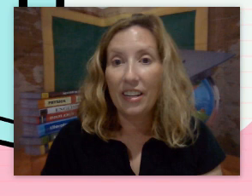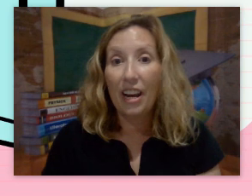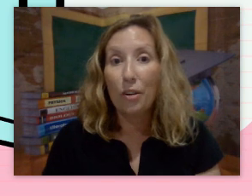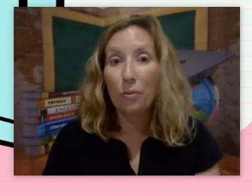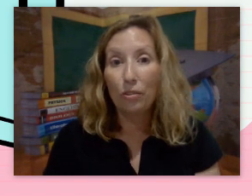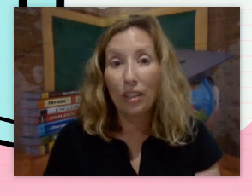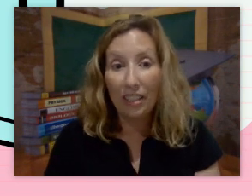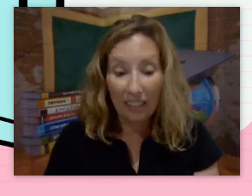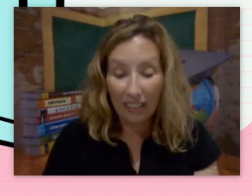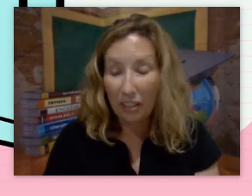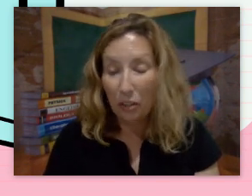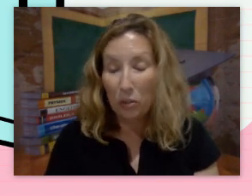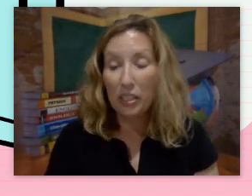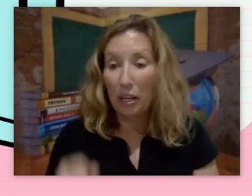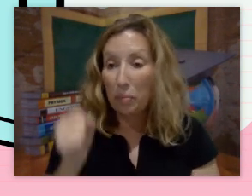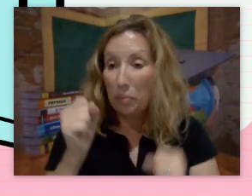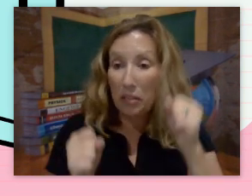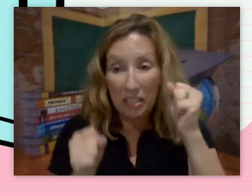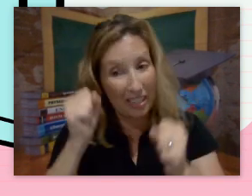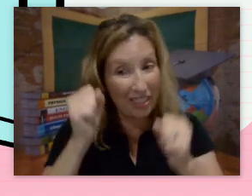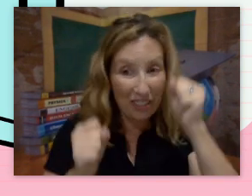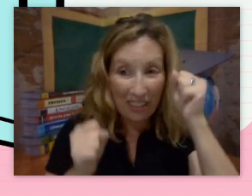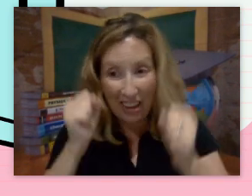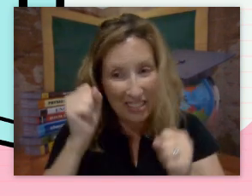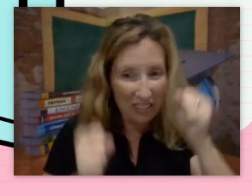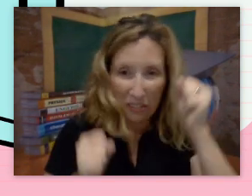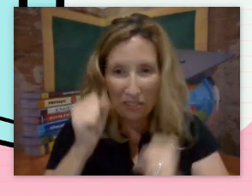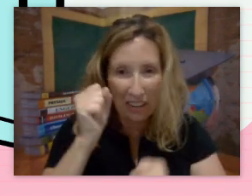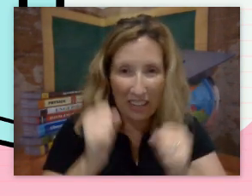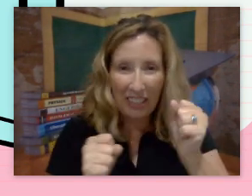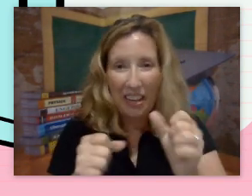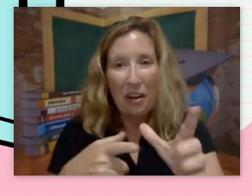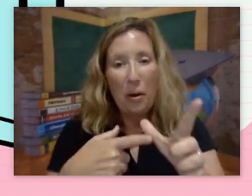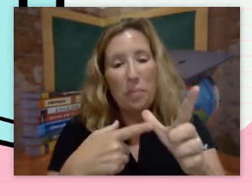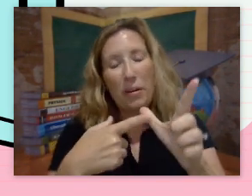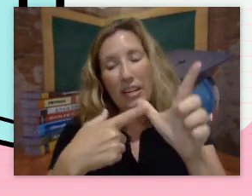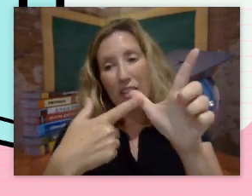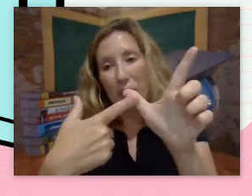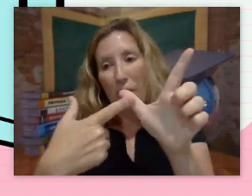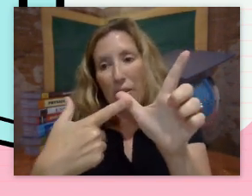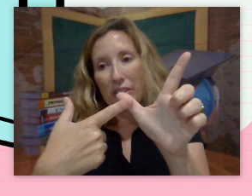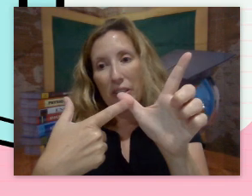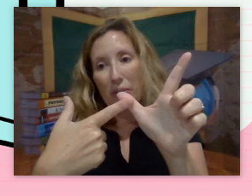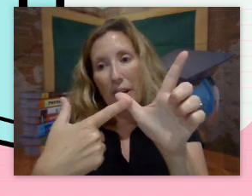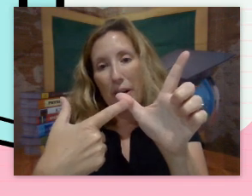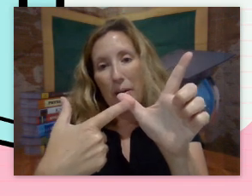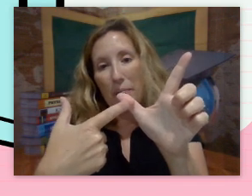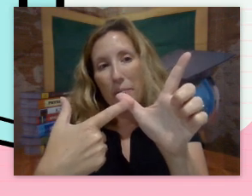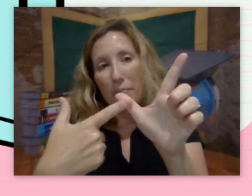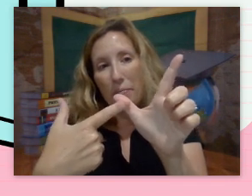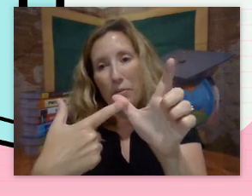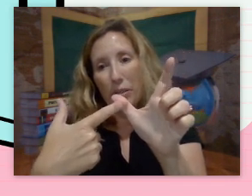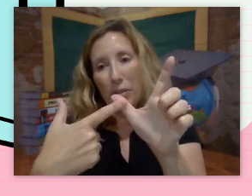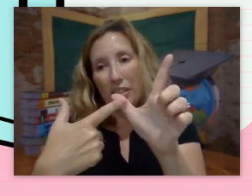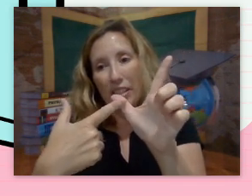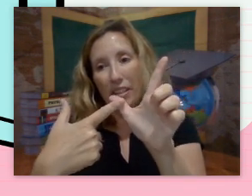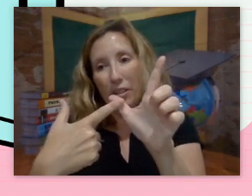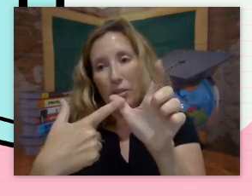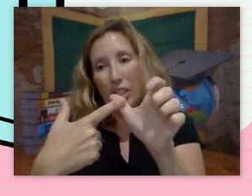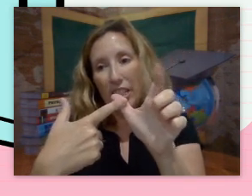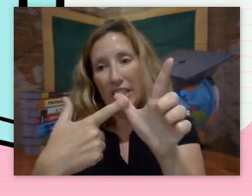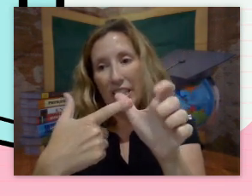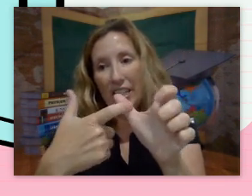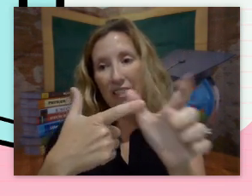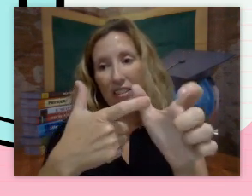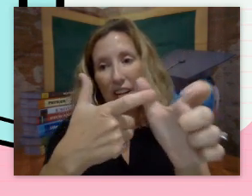All right, now run. Of course, a lot of people can gesture that to run, but you also, for the American Sign